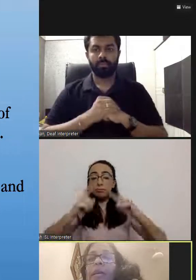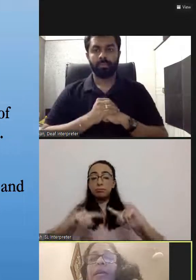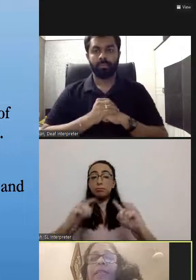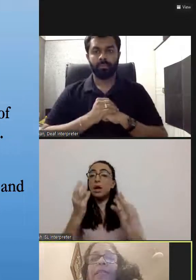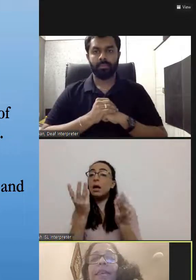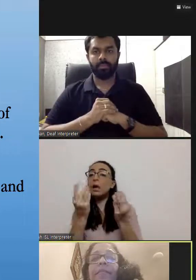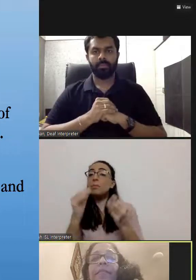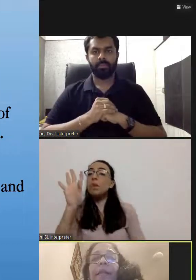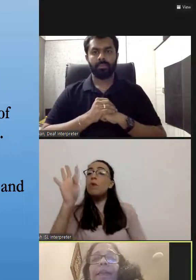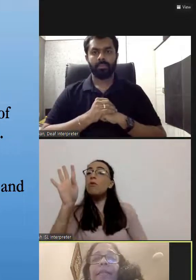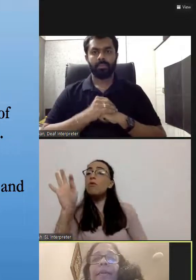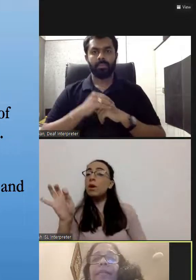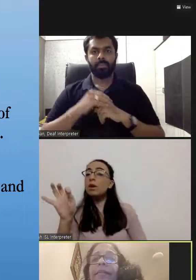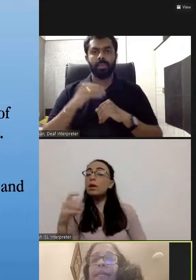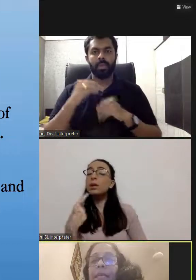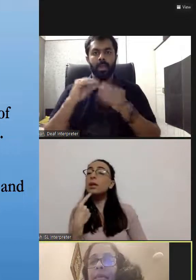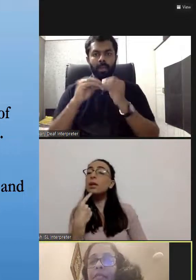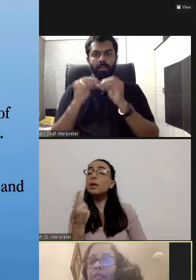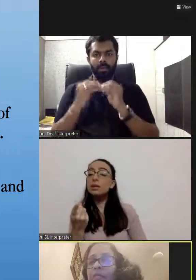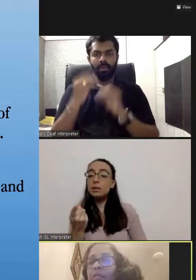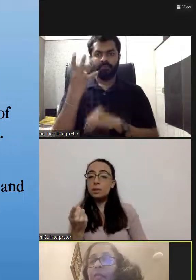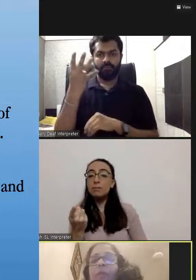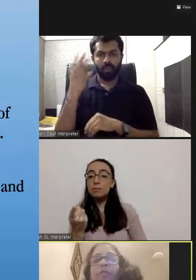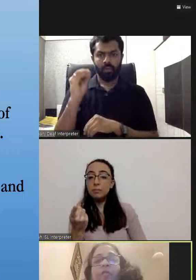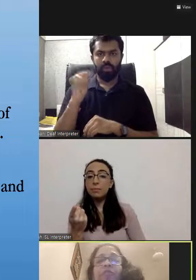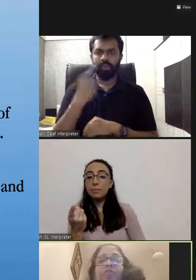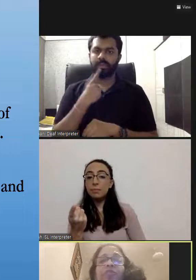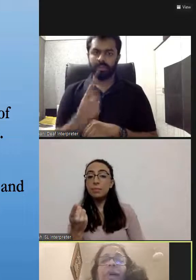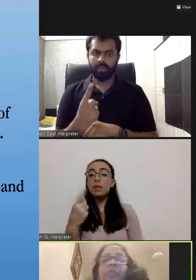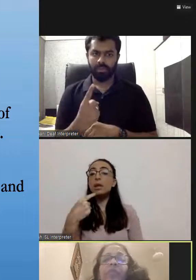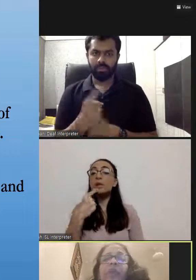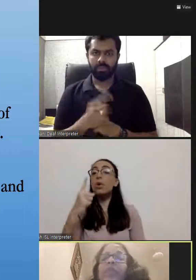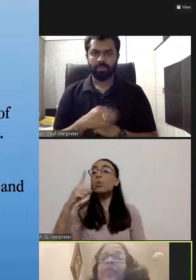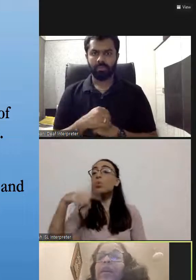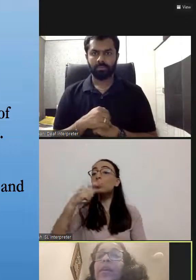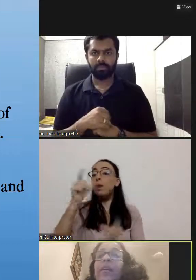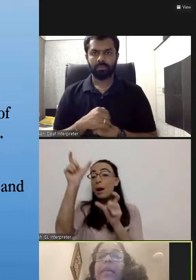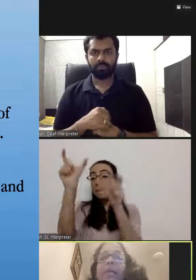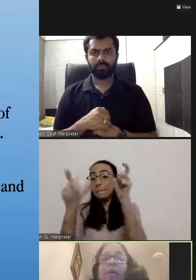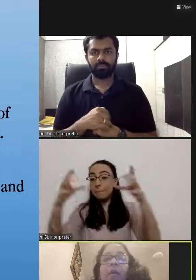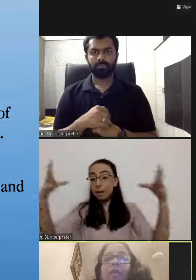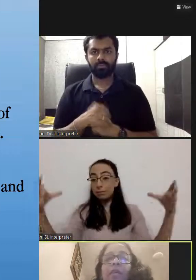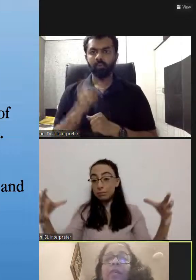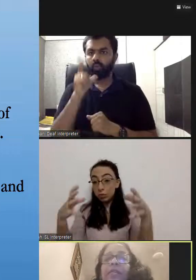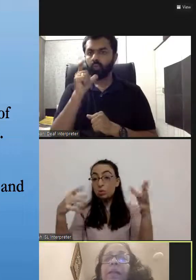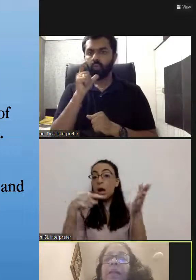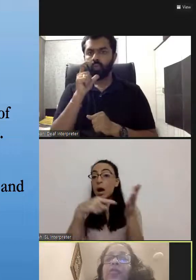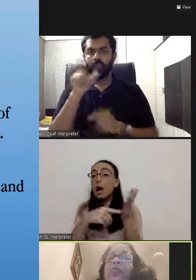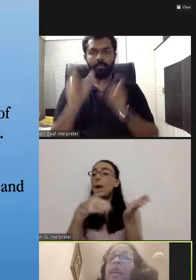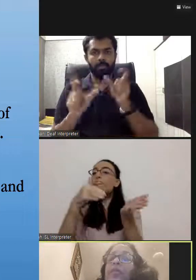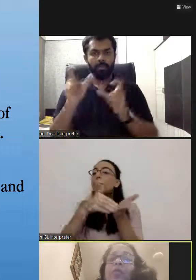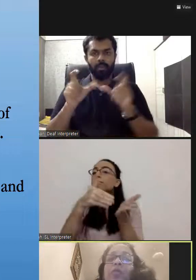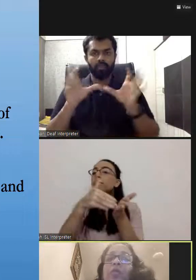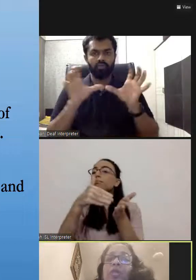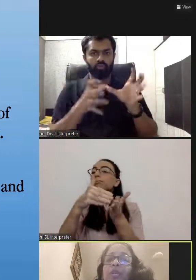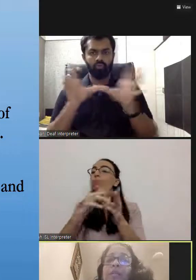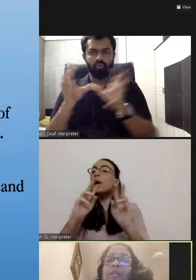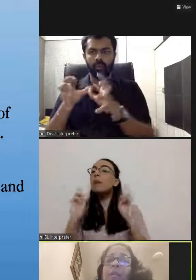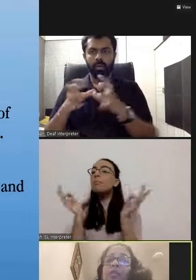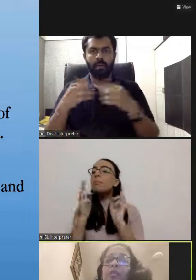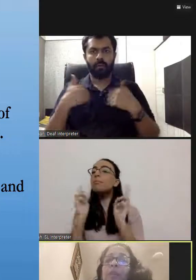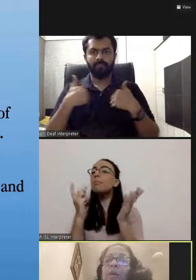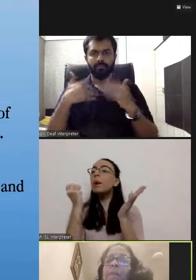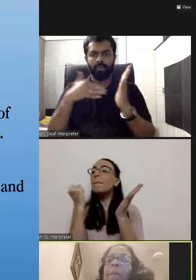40 states that the signatories of the conference should come together regularly in a conference to find